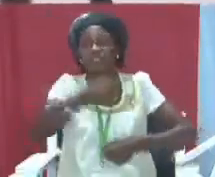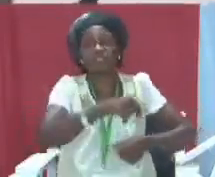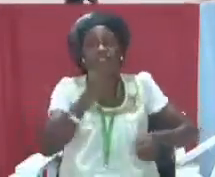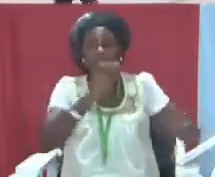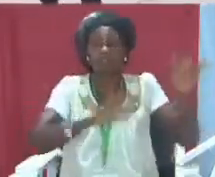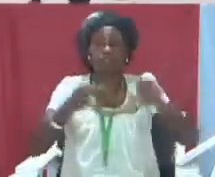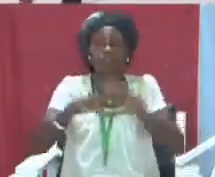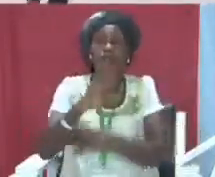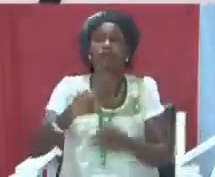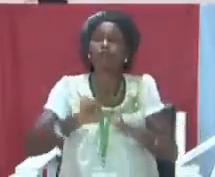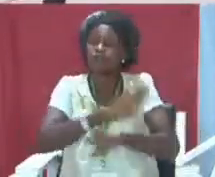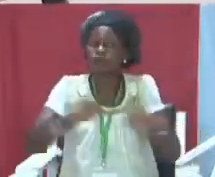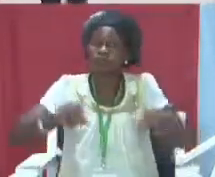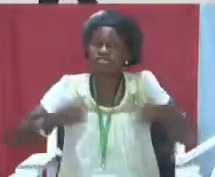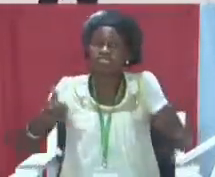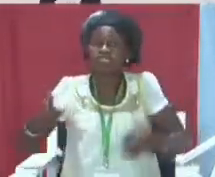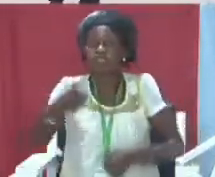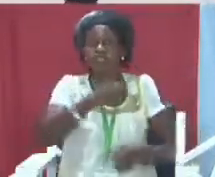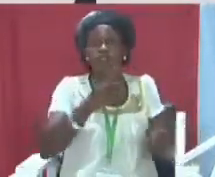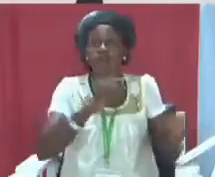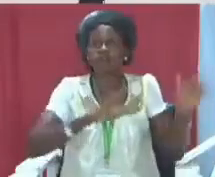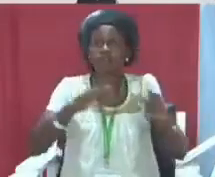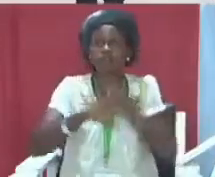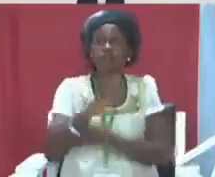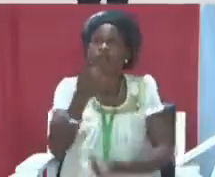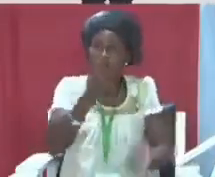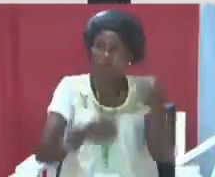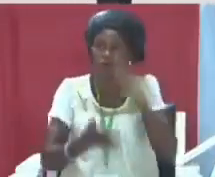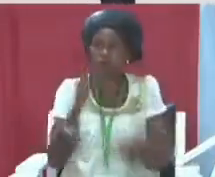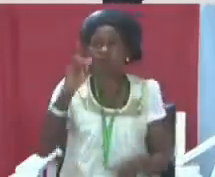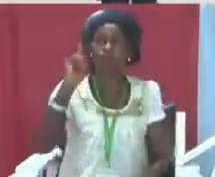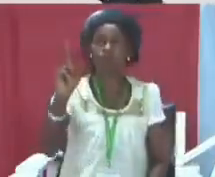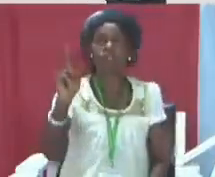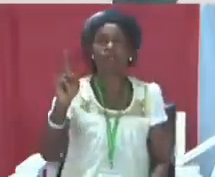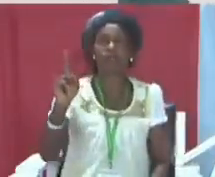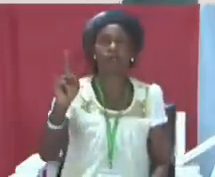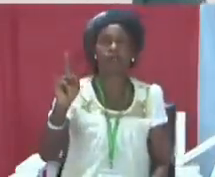mercy of God. Don't deny yourself. Come quickly. One.